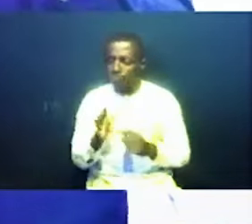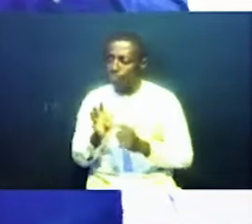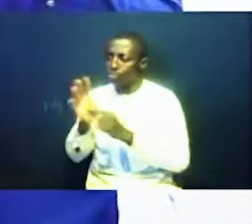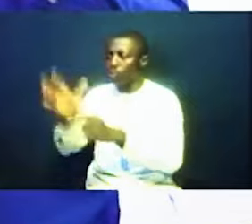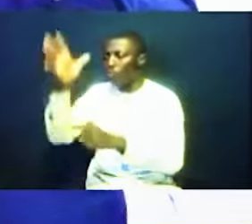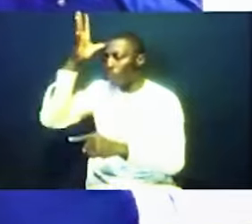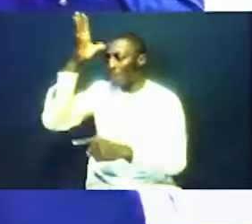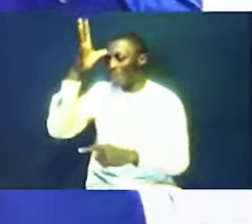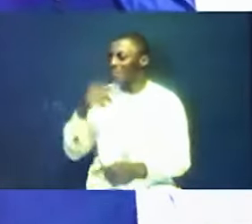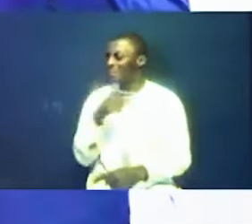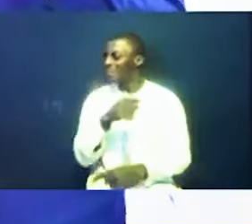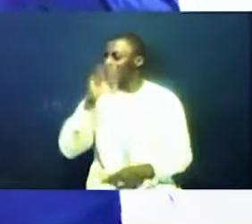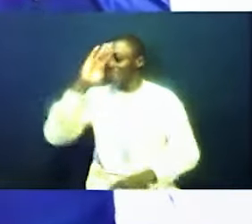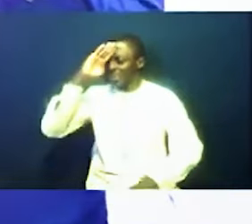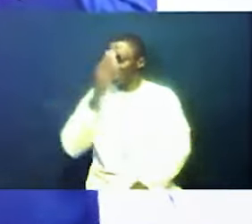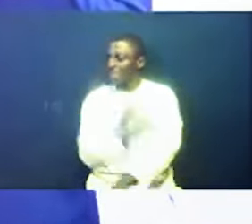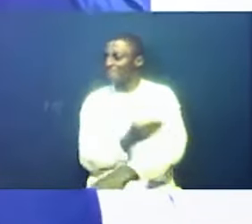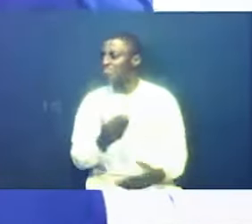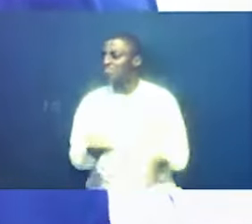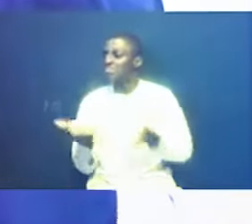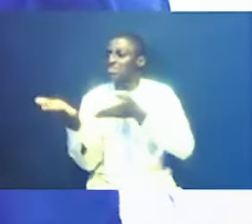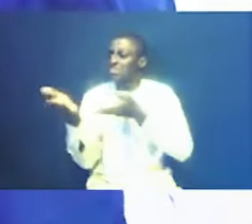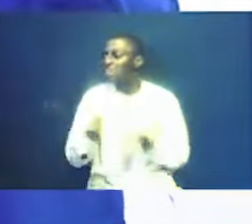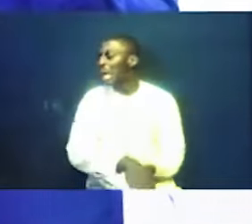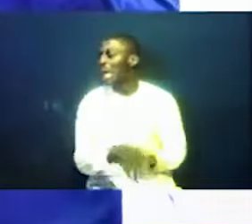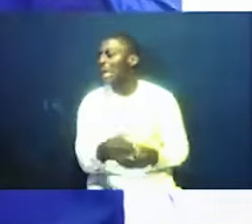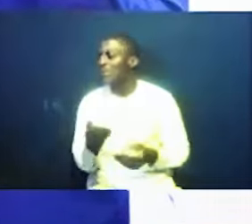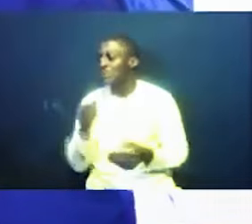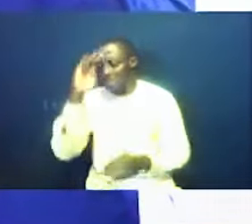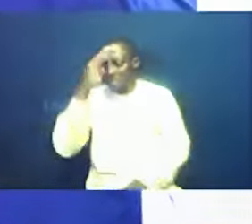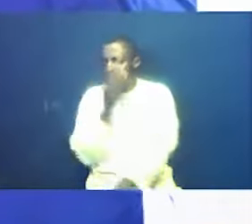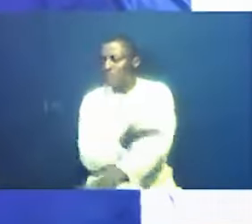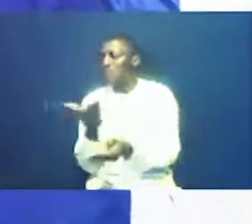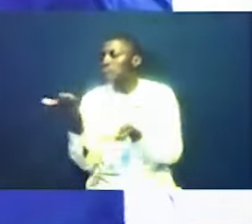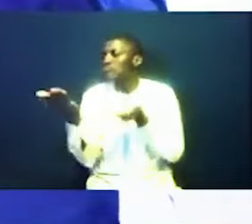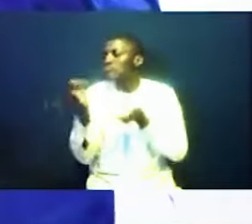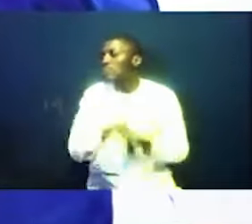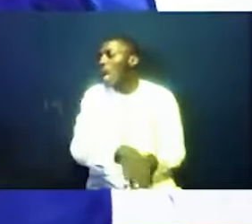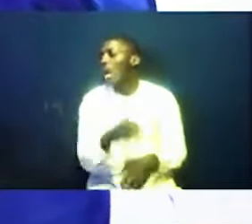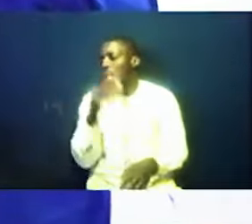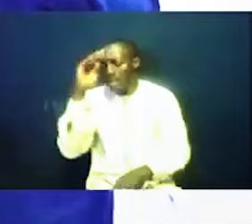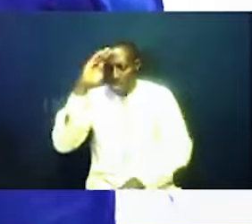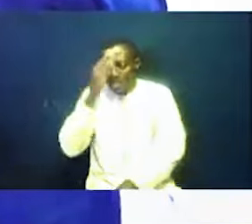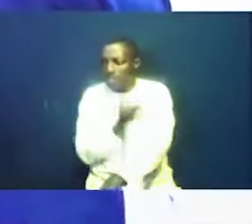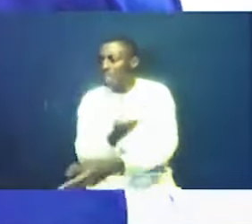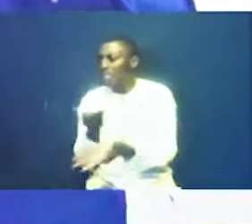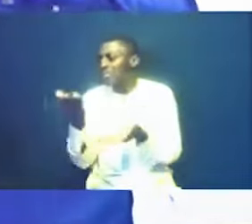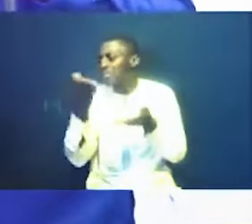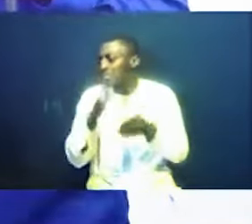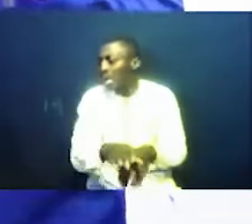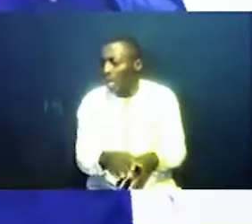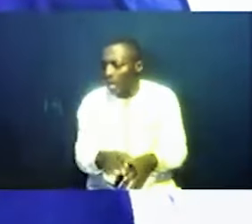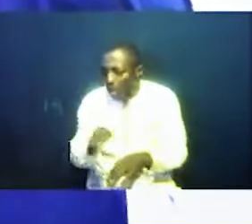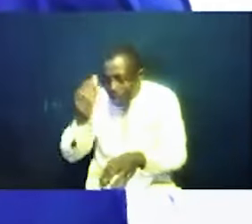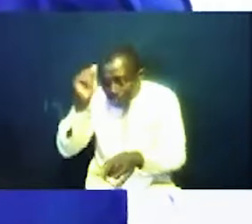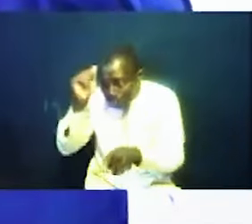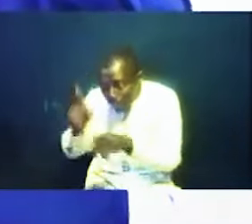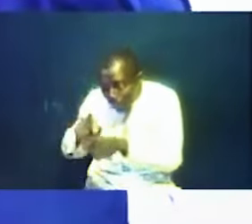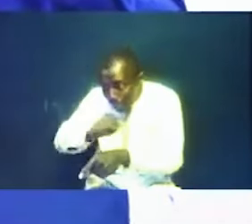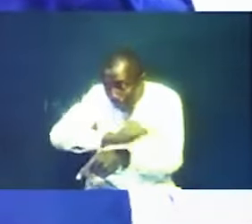ubano. 11 of them. And none of them could say that this is not